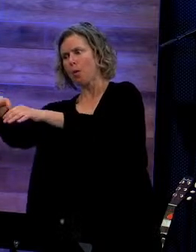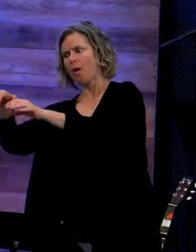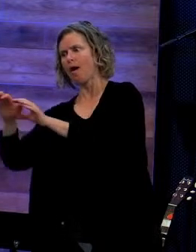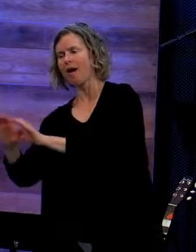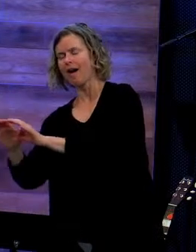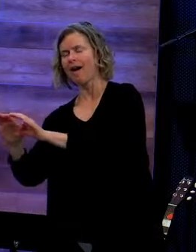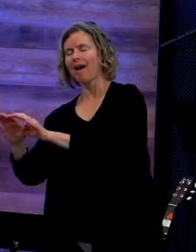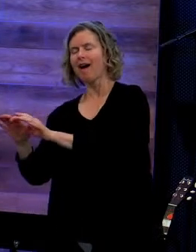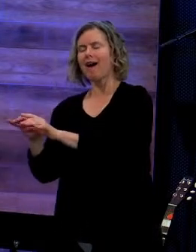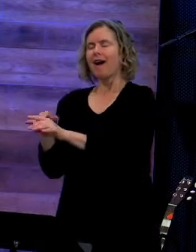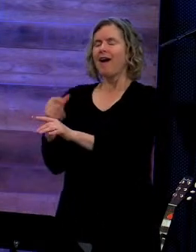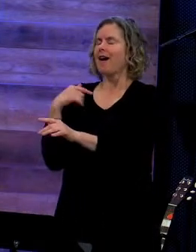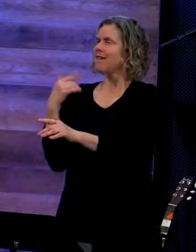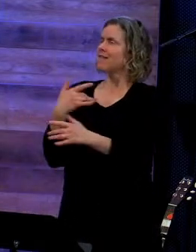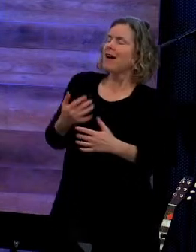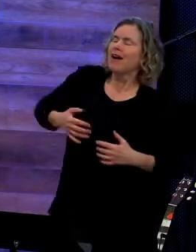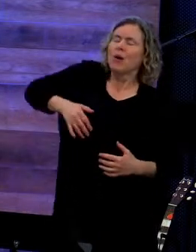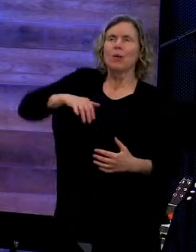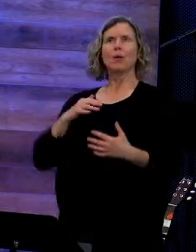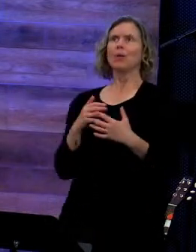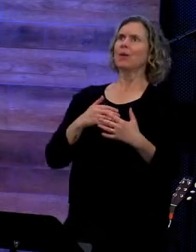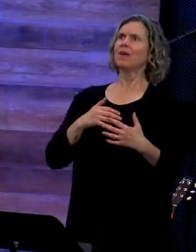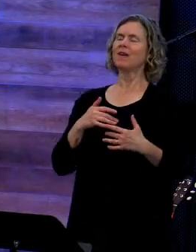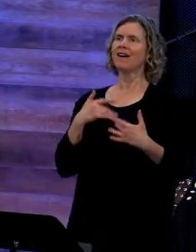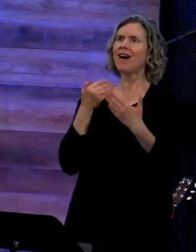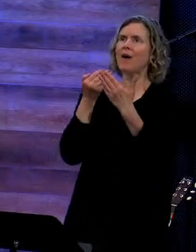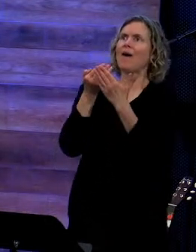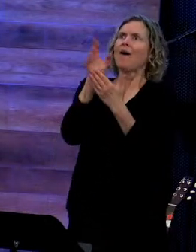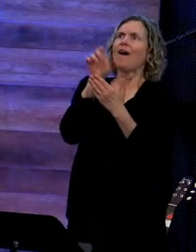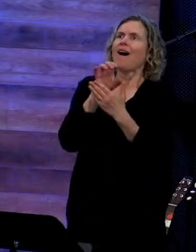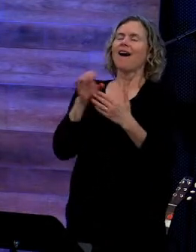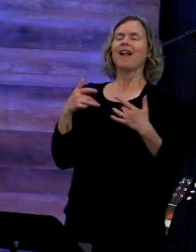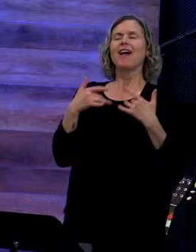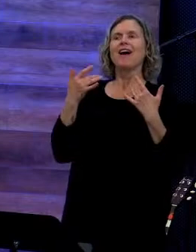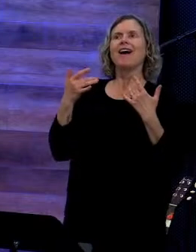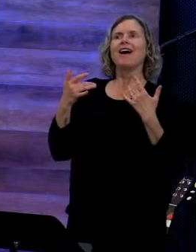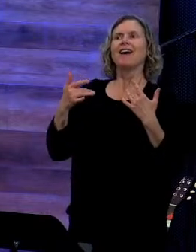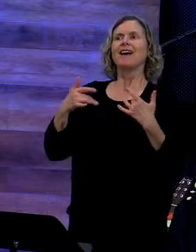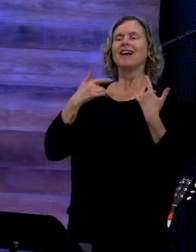by his sorrow and life by his death.'"